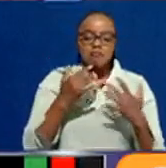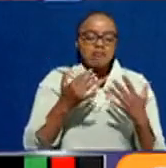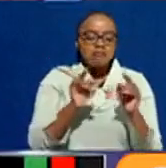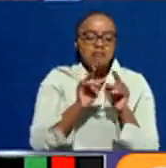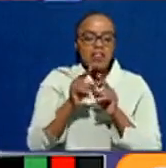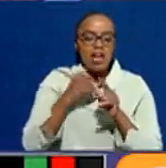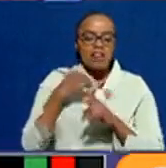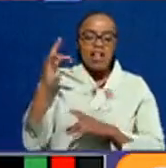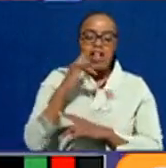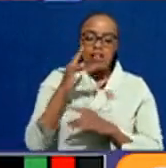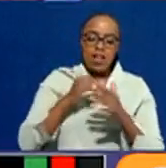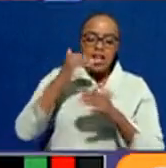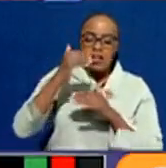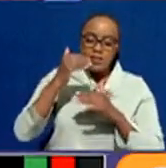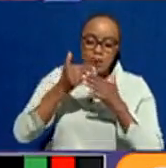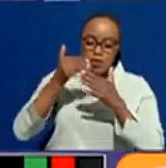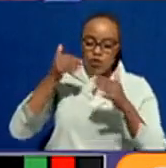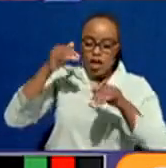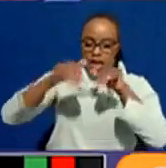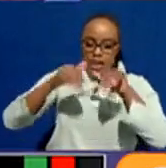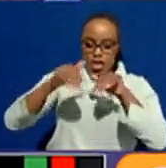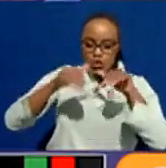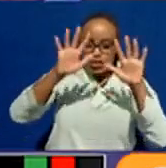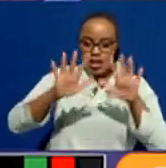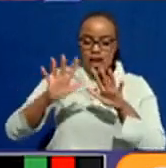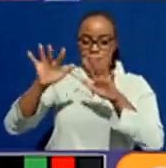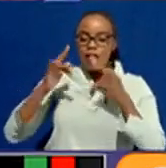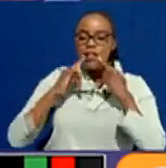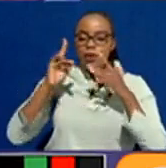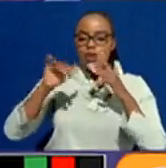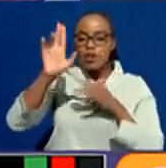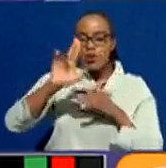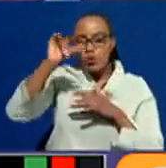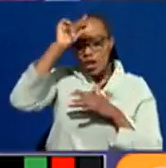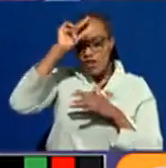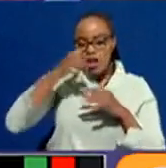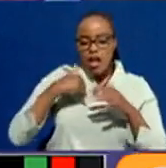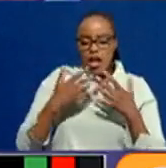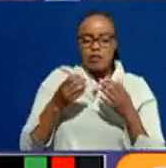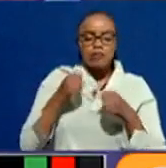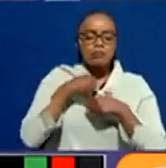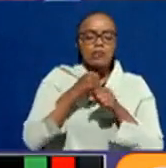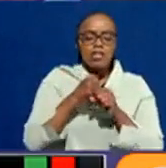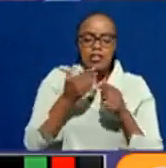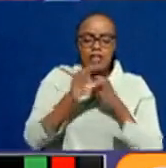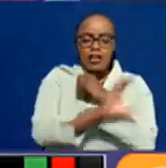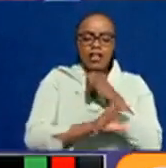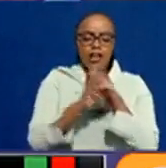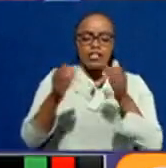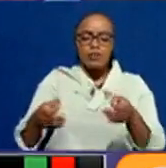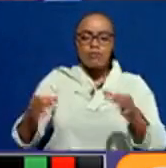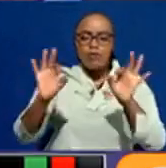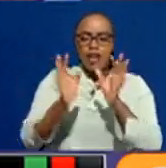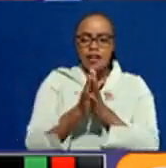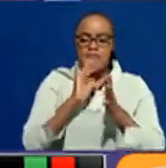the bitter pre-election campaigns, Gachagua declared that the Kenyatta government had bankrupted the country,